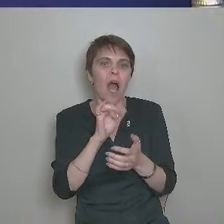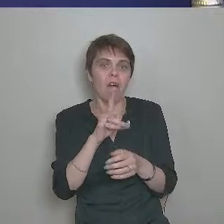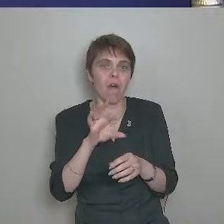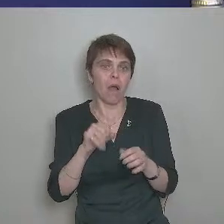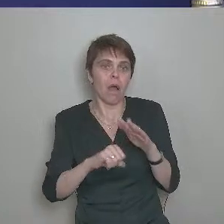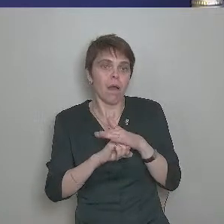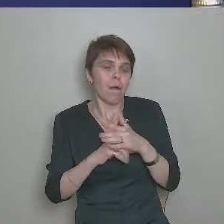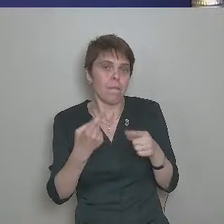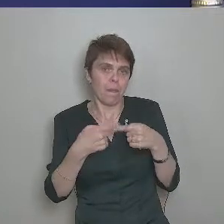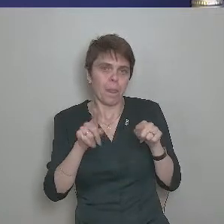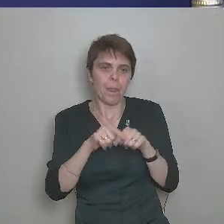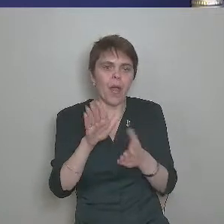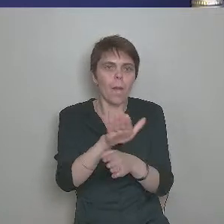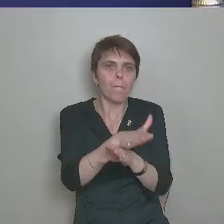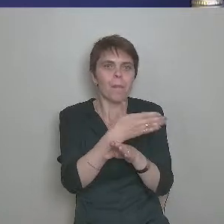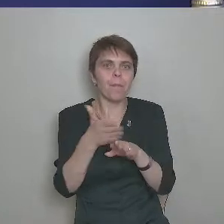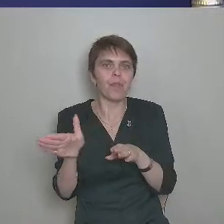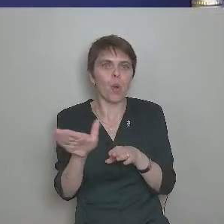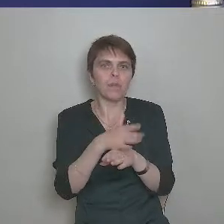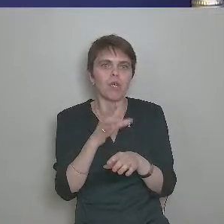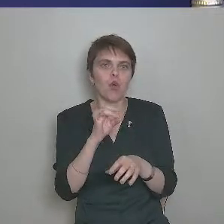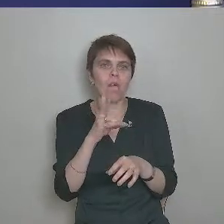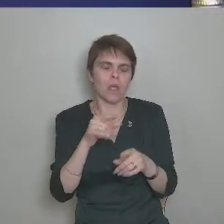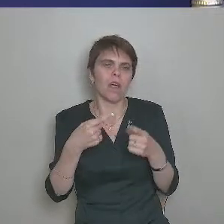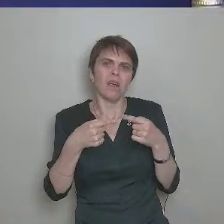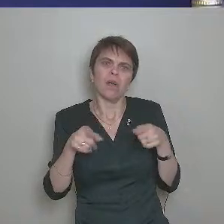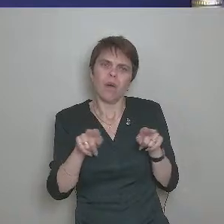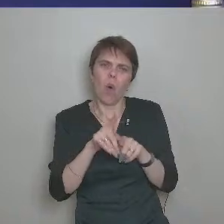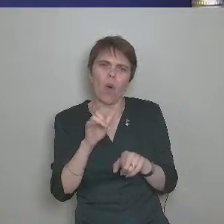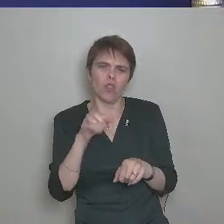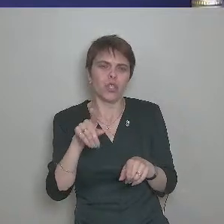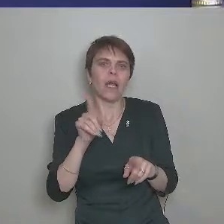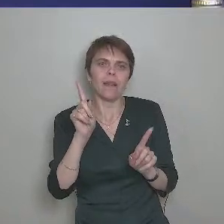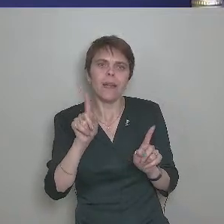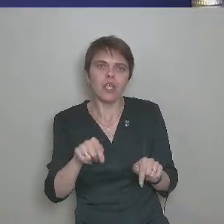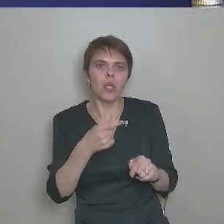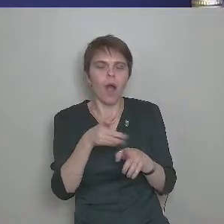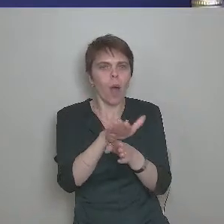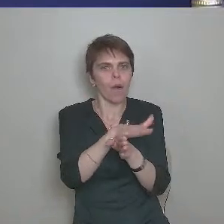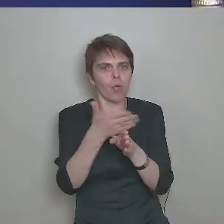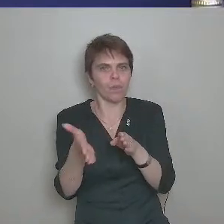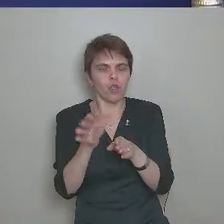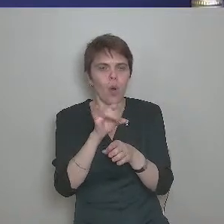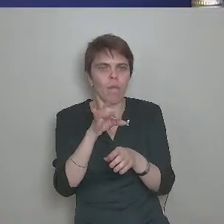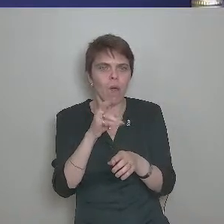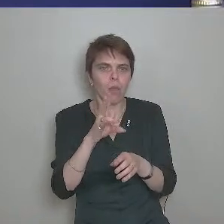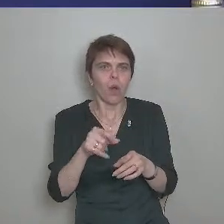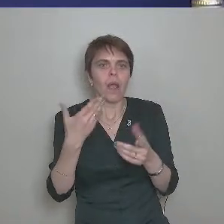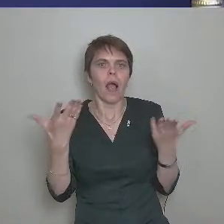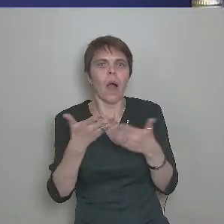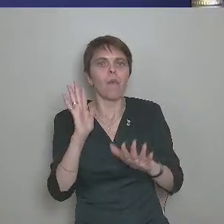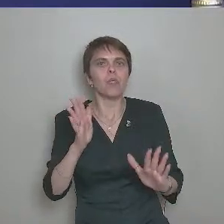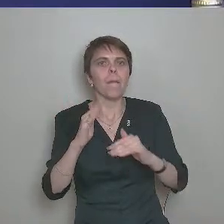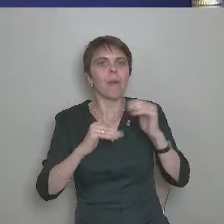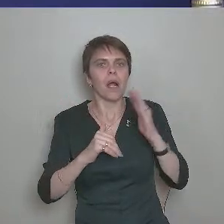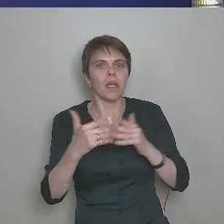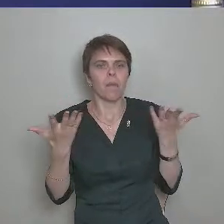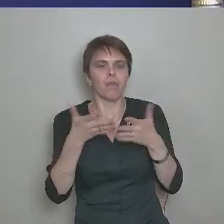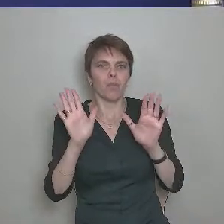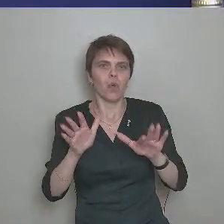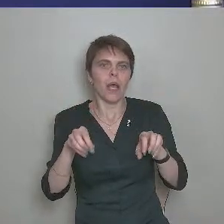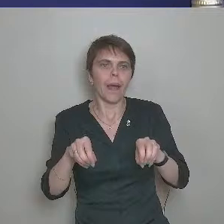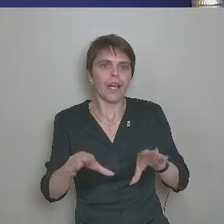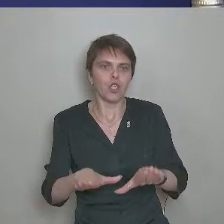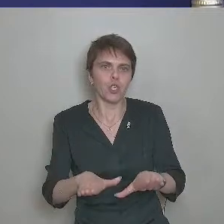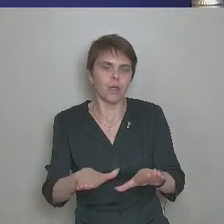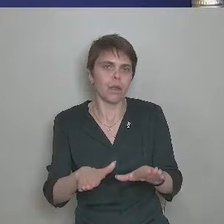and the ground for refusal in registration is clearly stated. It looks clear, but we'll see how